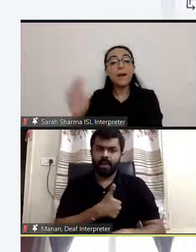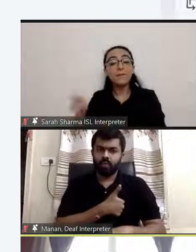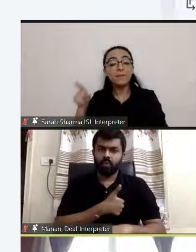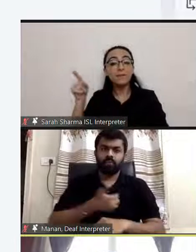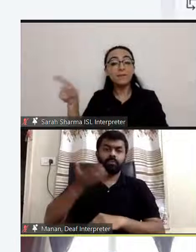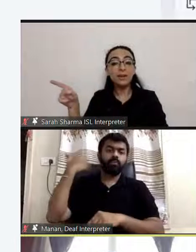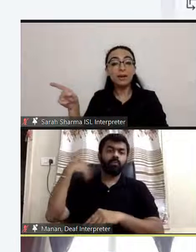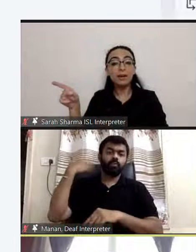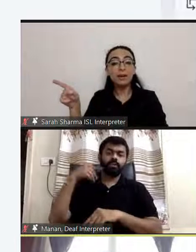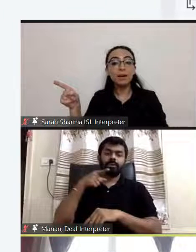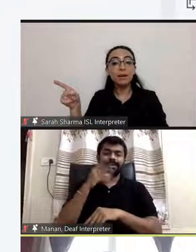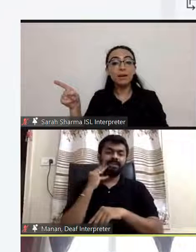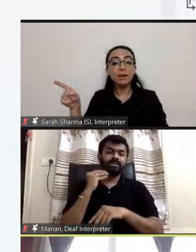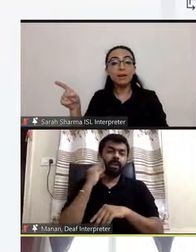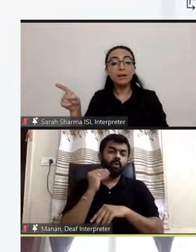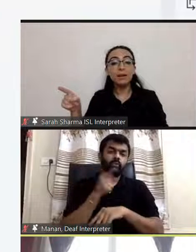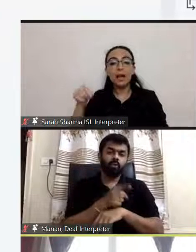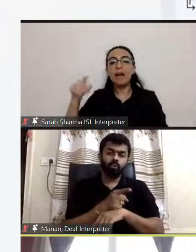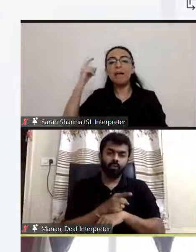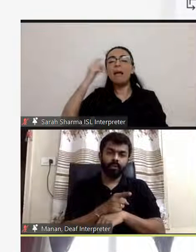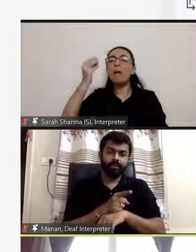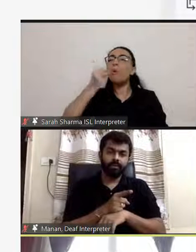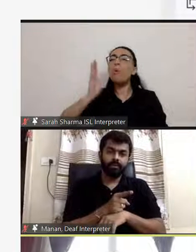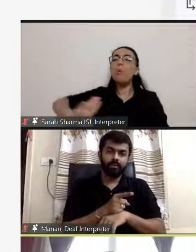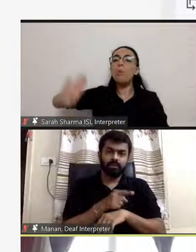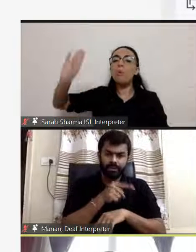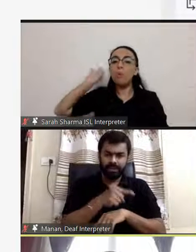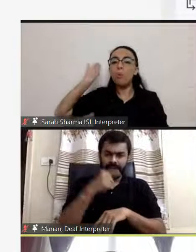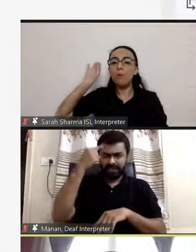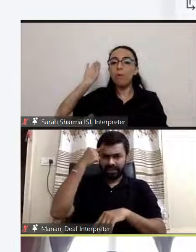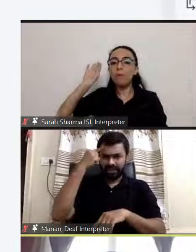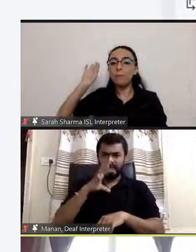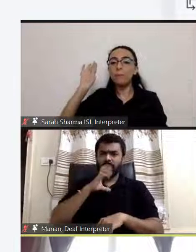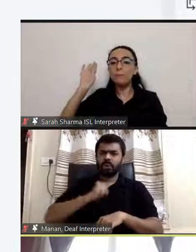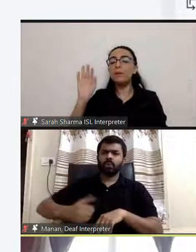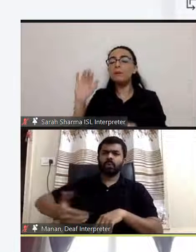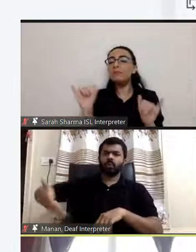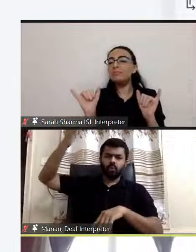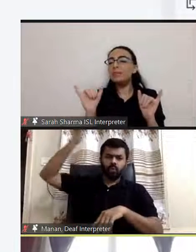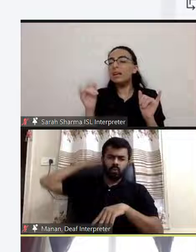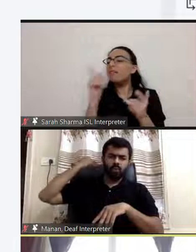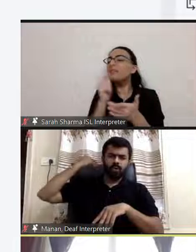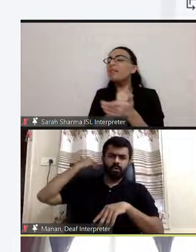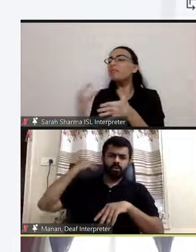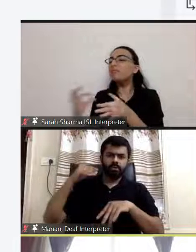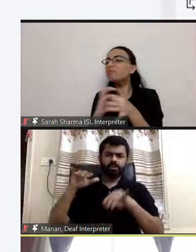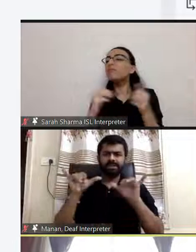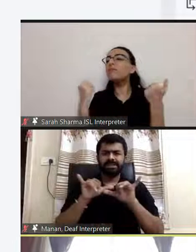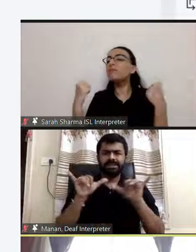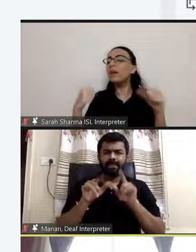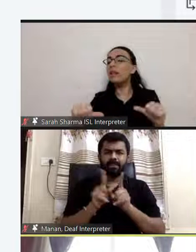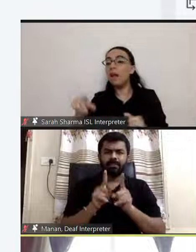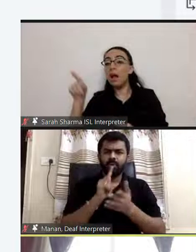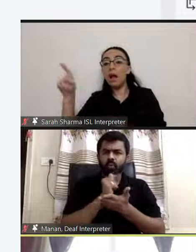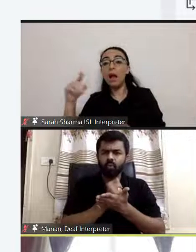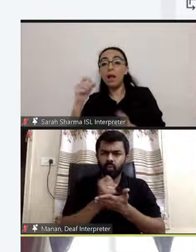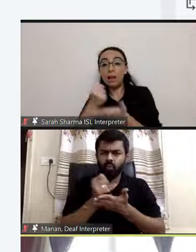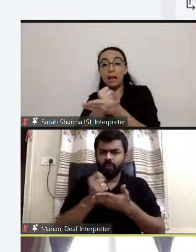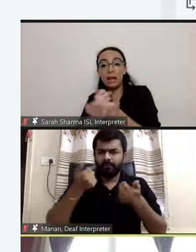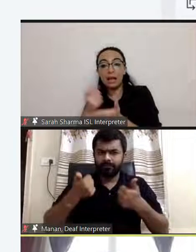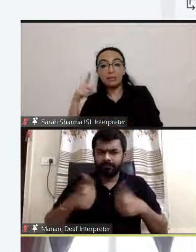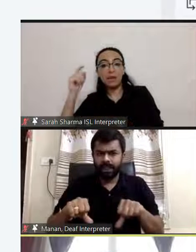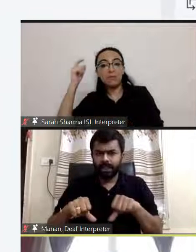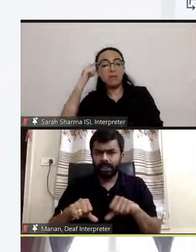acts. They have a colonial attitude, a police approach. So we have to destroy that. And build the